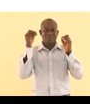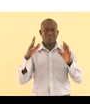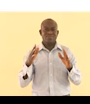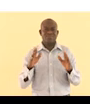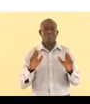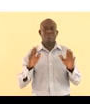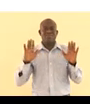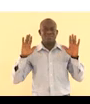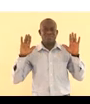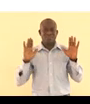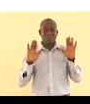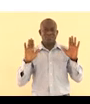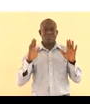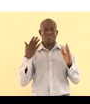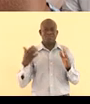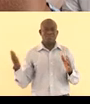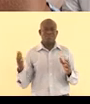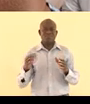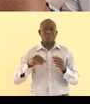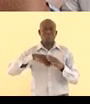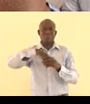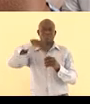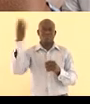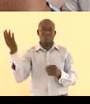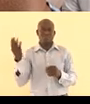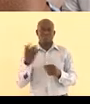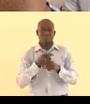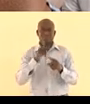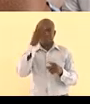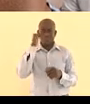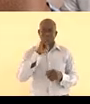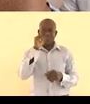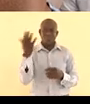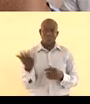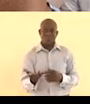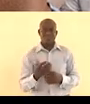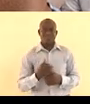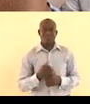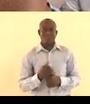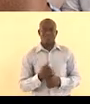perform such miracles here in your home? Does charity not begin at home?